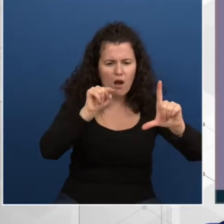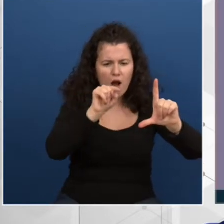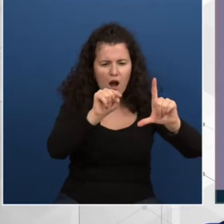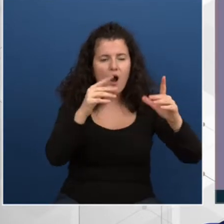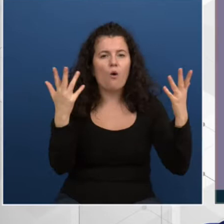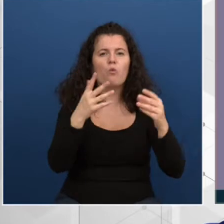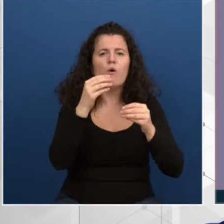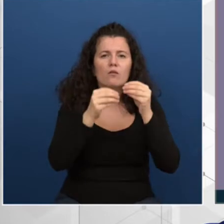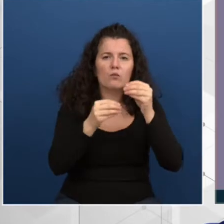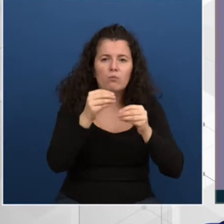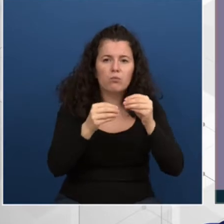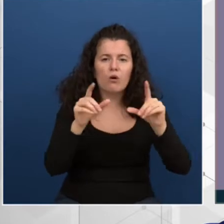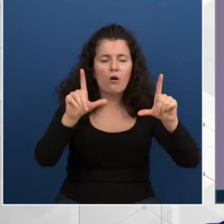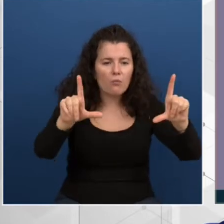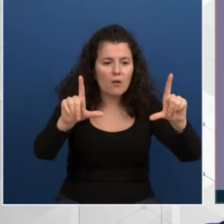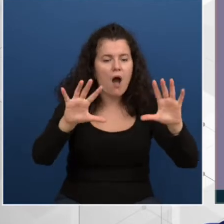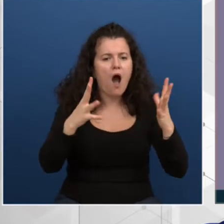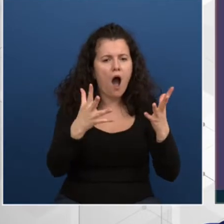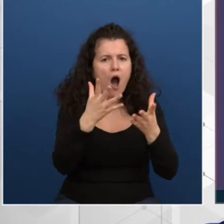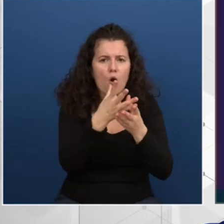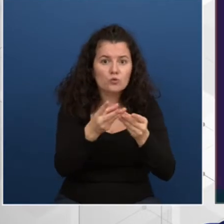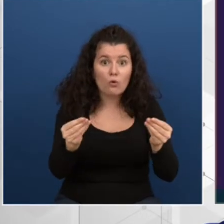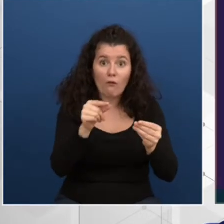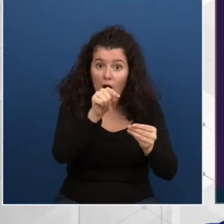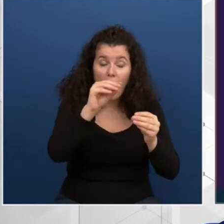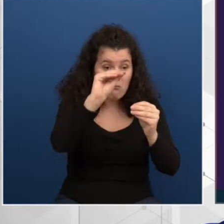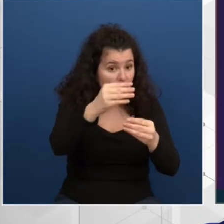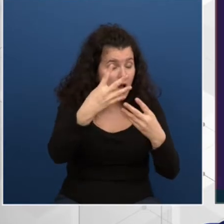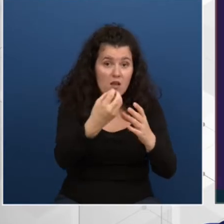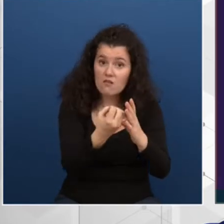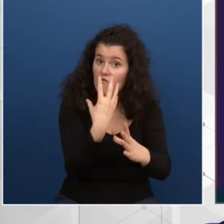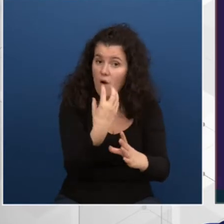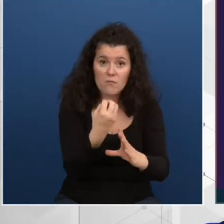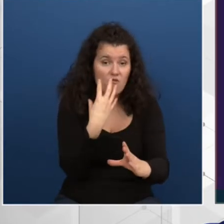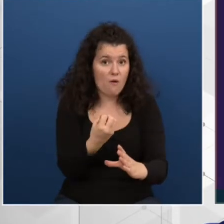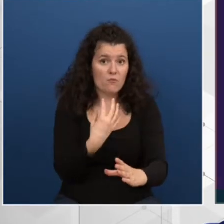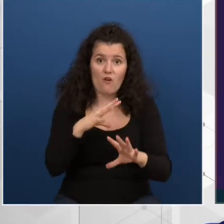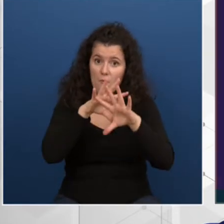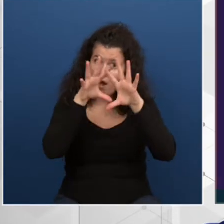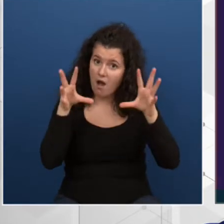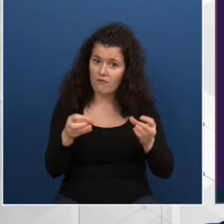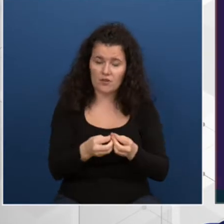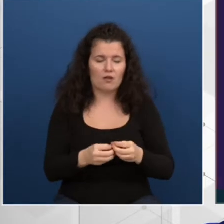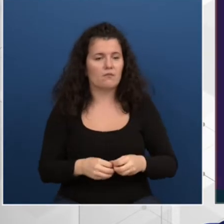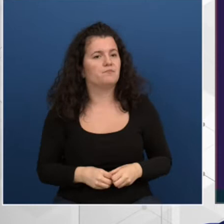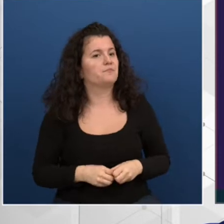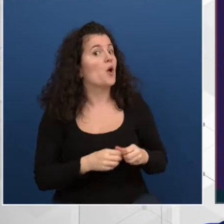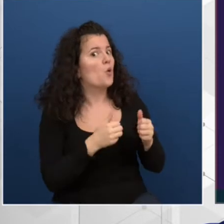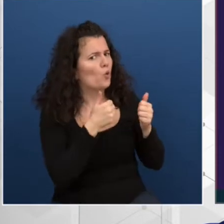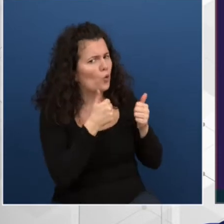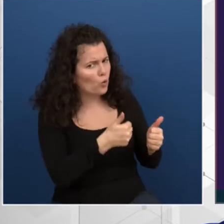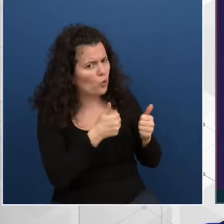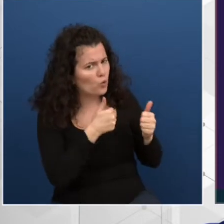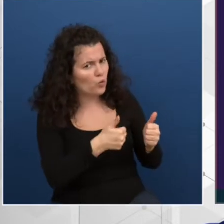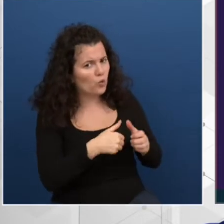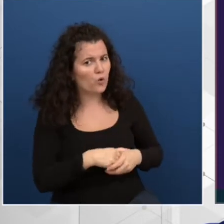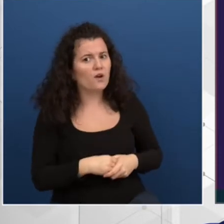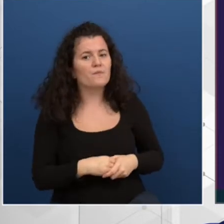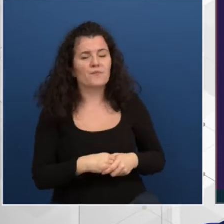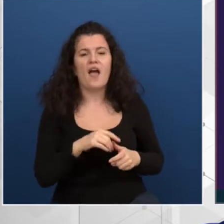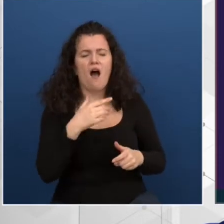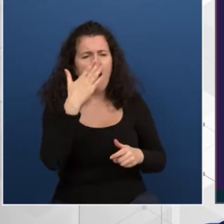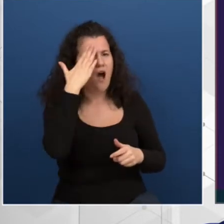located, and it tells me how to fix it. That's pretty cool, Jacqueline. One thing I've learned working in web accessibility is the importance of color